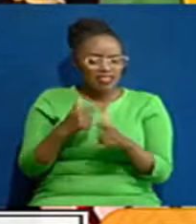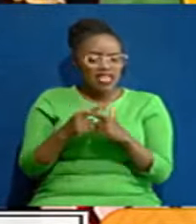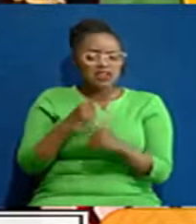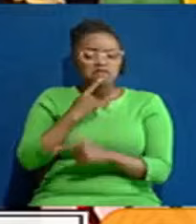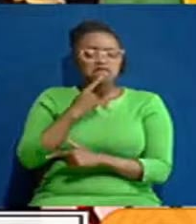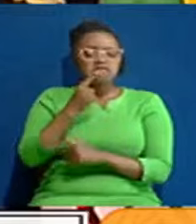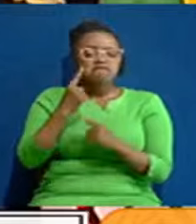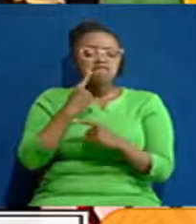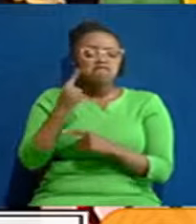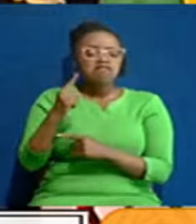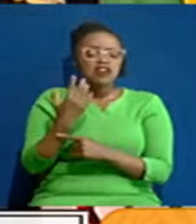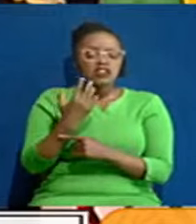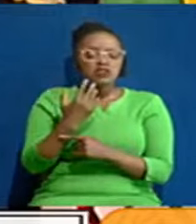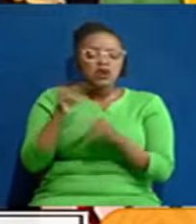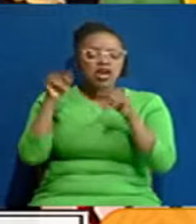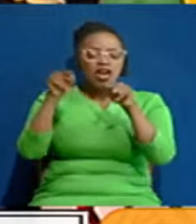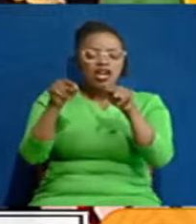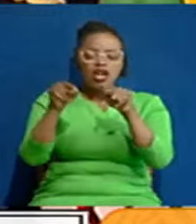allege